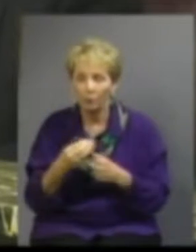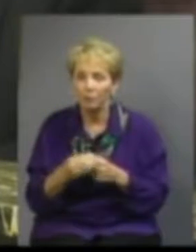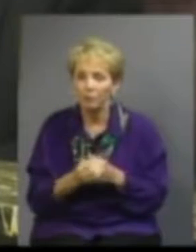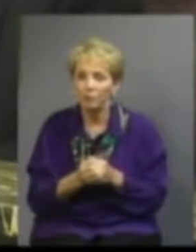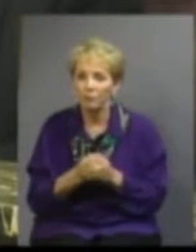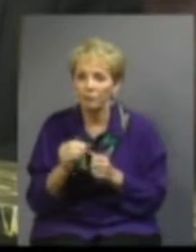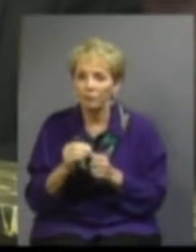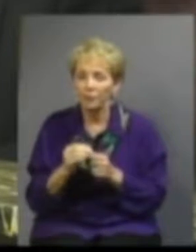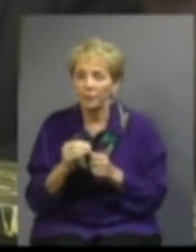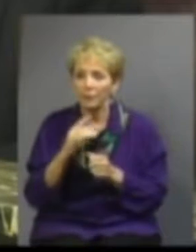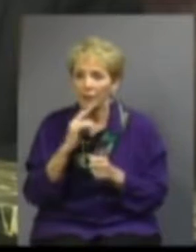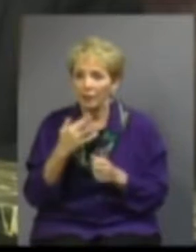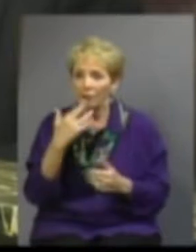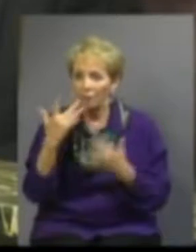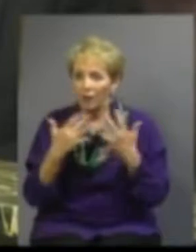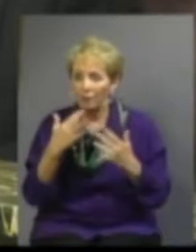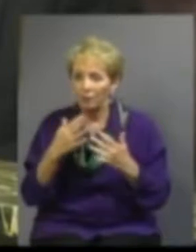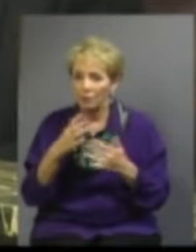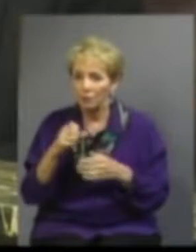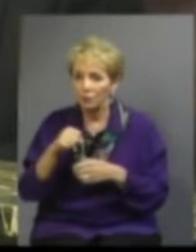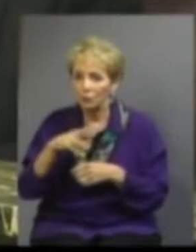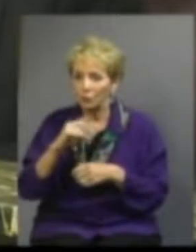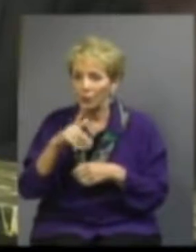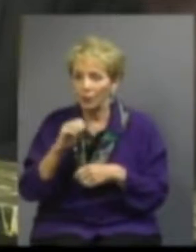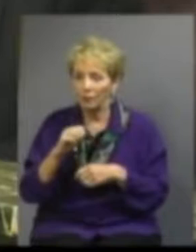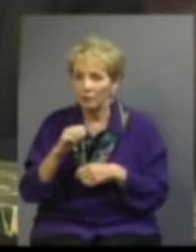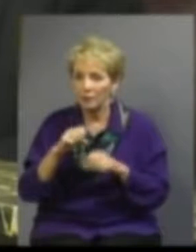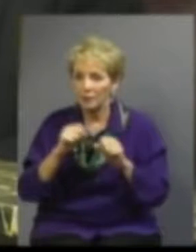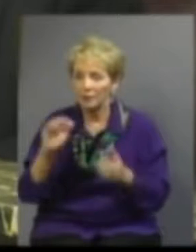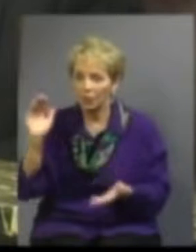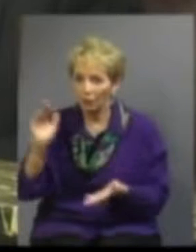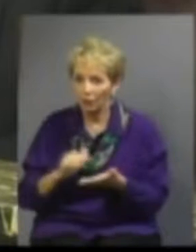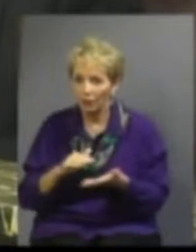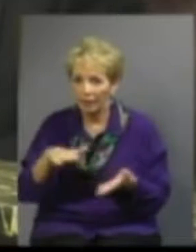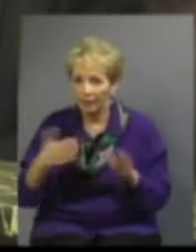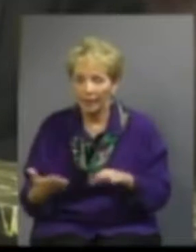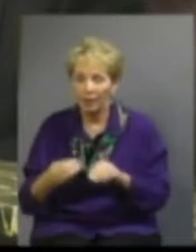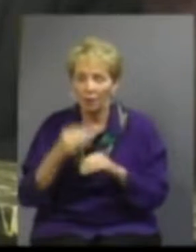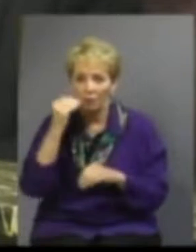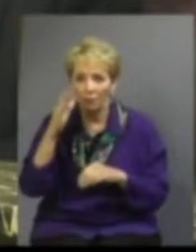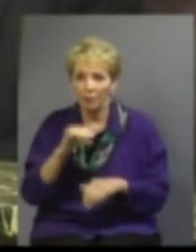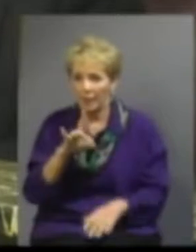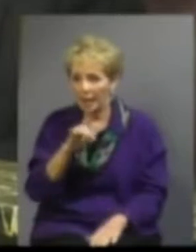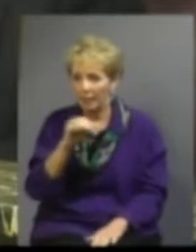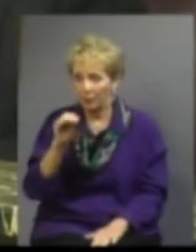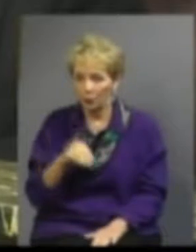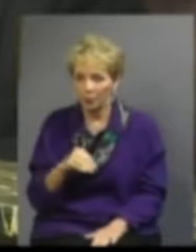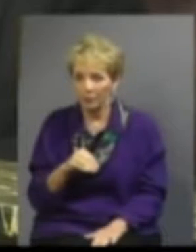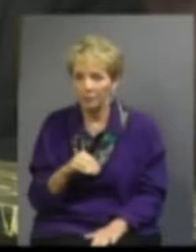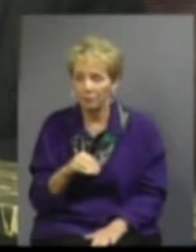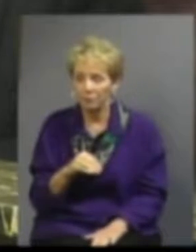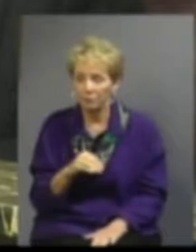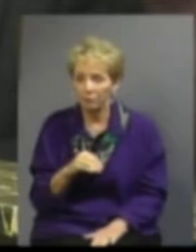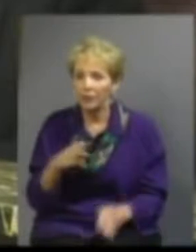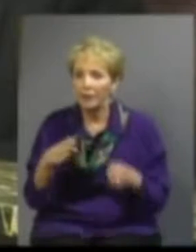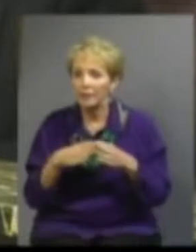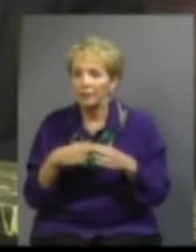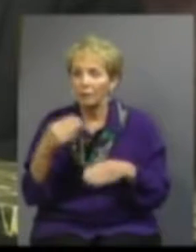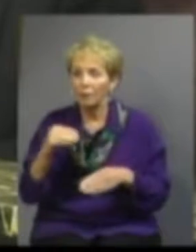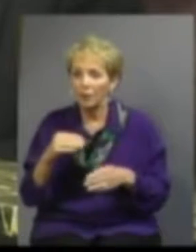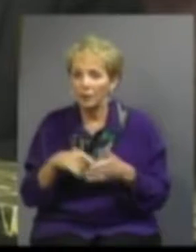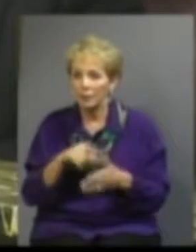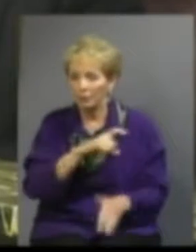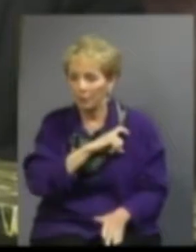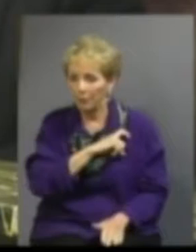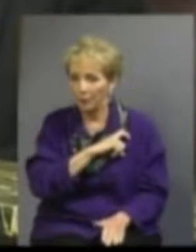whereas automatic fire sprinkler systems cut the risk of dying in a home fire by about 80%. And whereas the City of Morganton Public